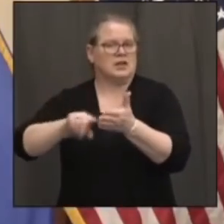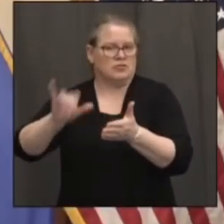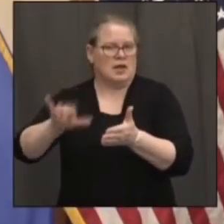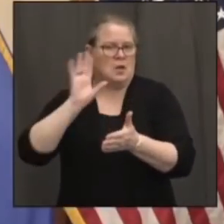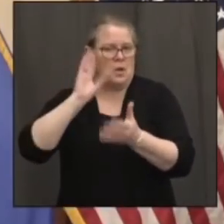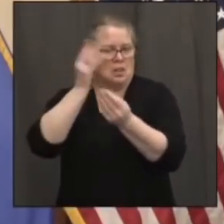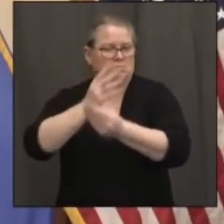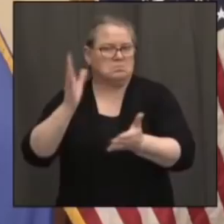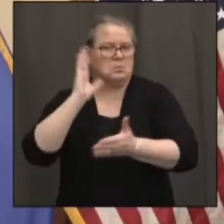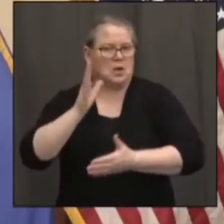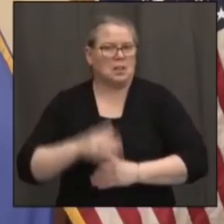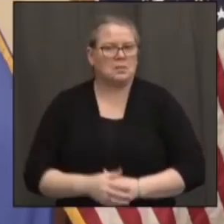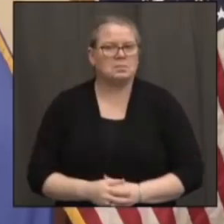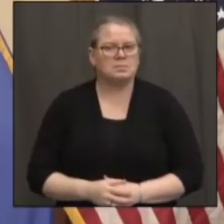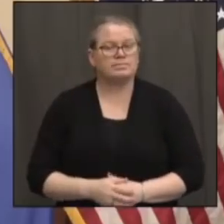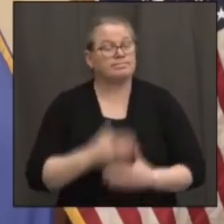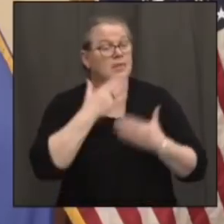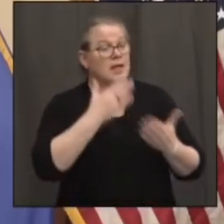WTIC 1080 News.